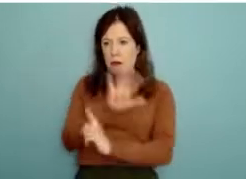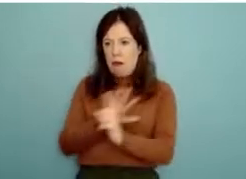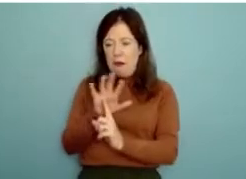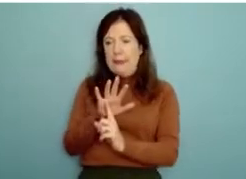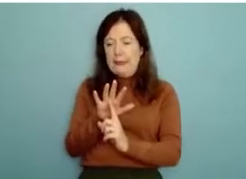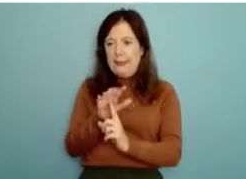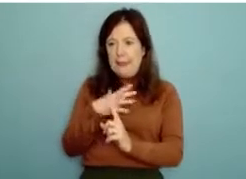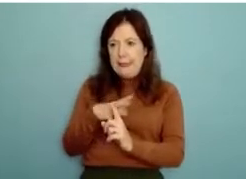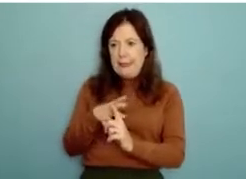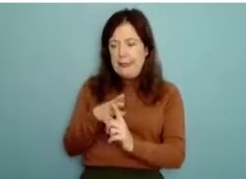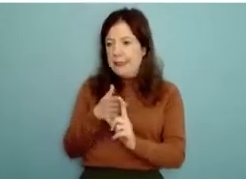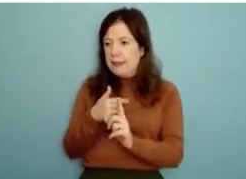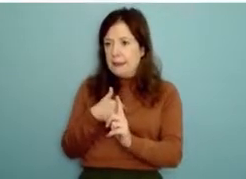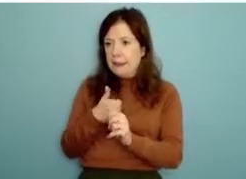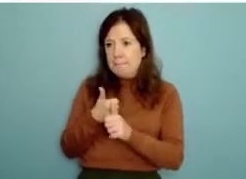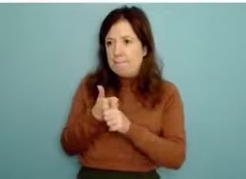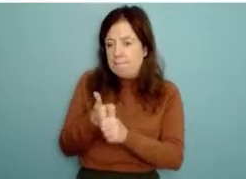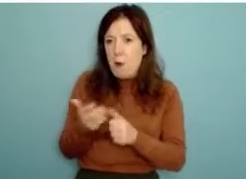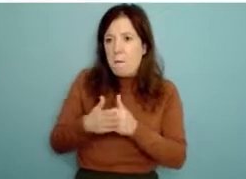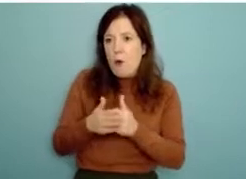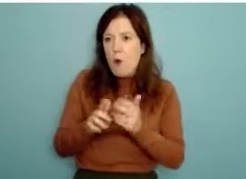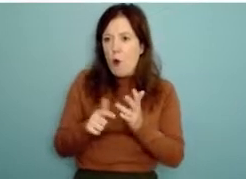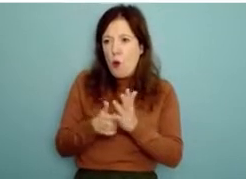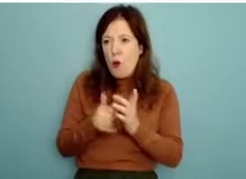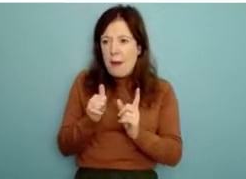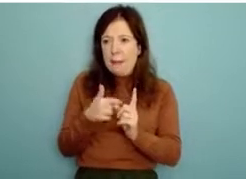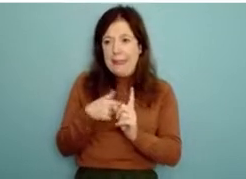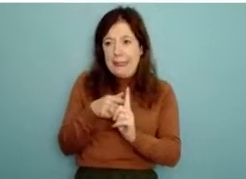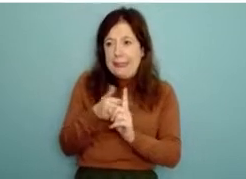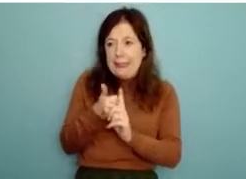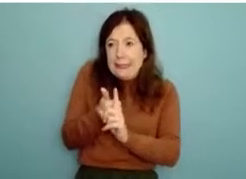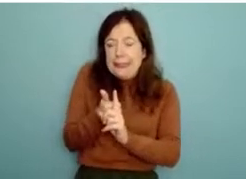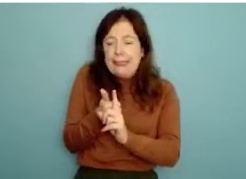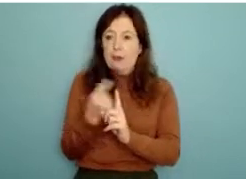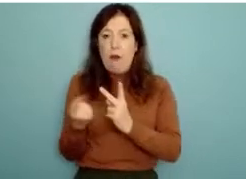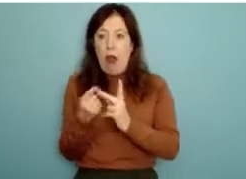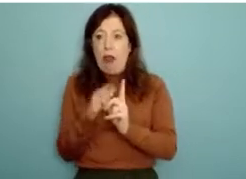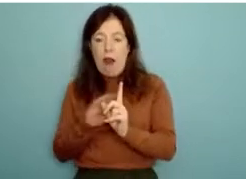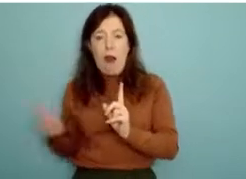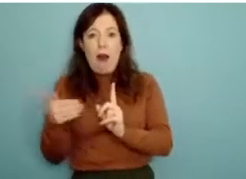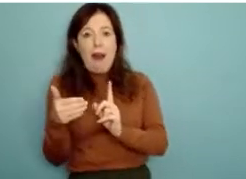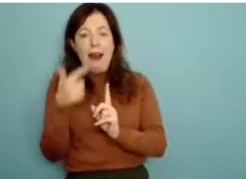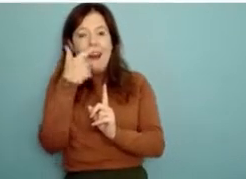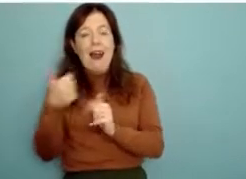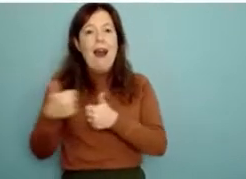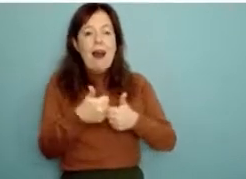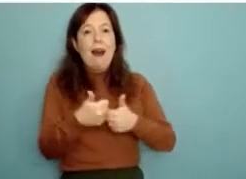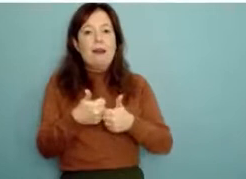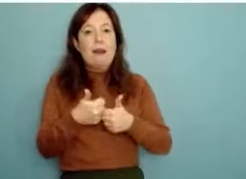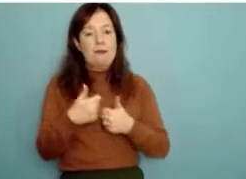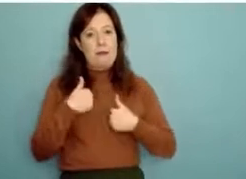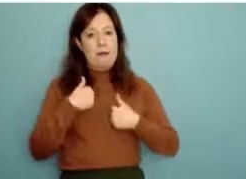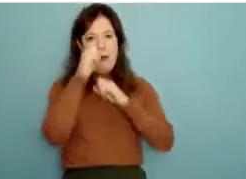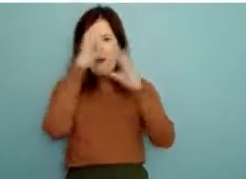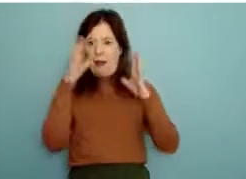we're doing isn't really doing what we want it to do. And that should actually really help us in terms of improve